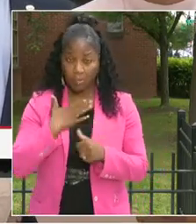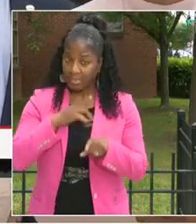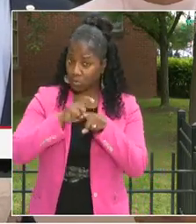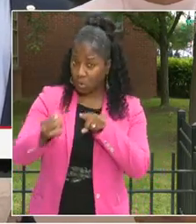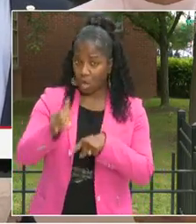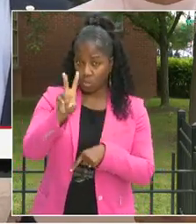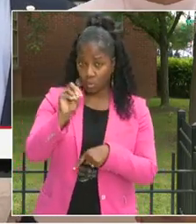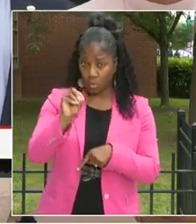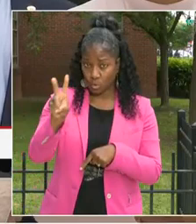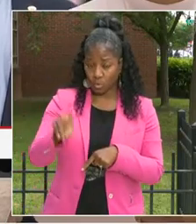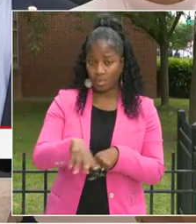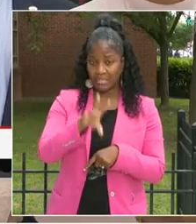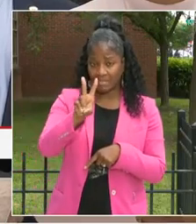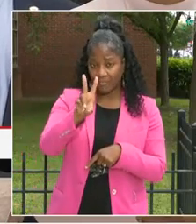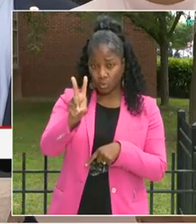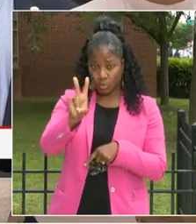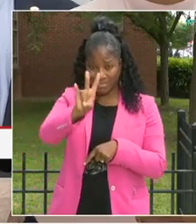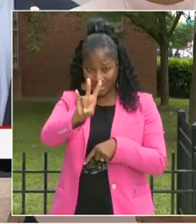at